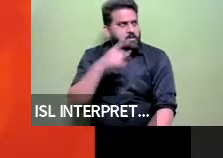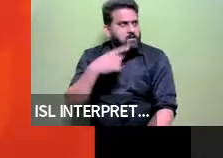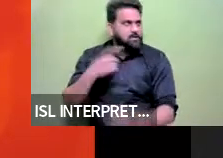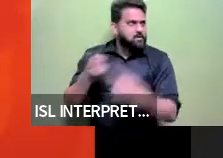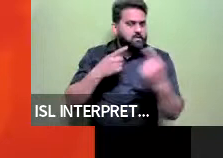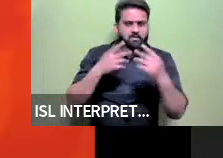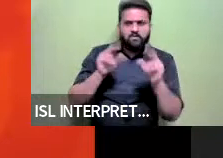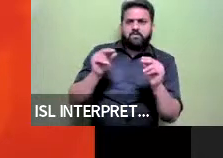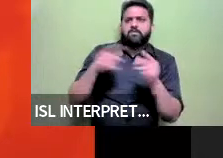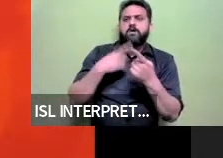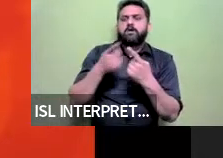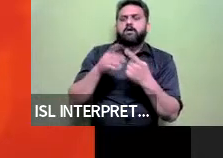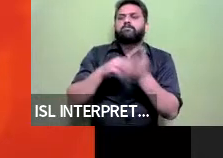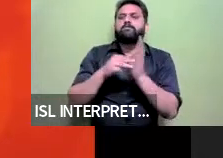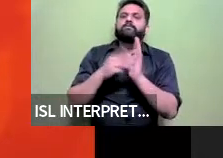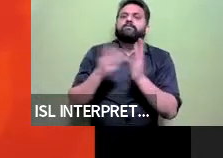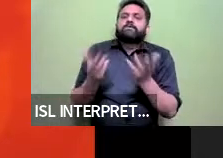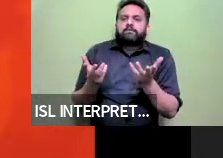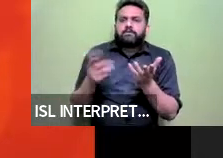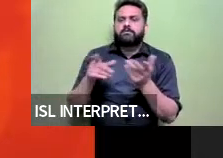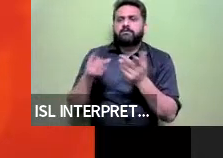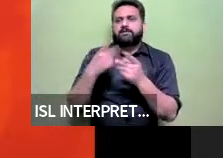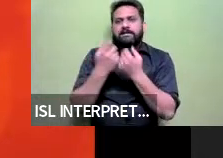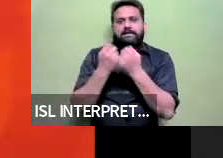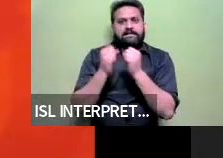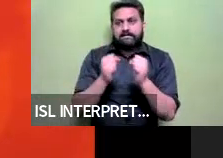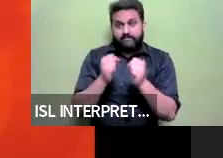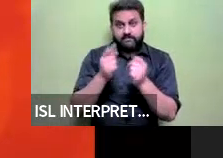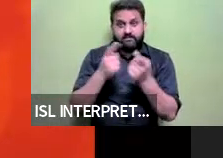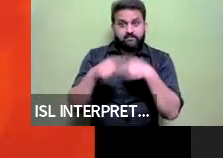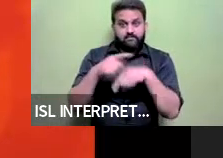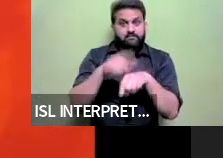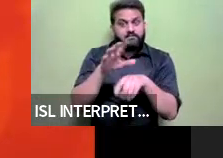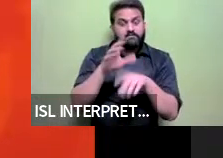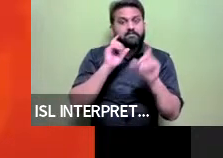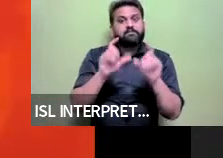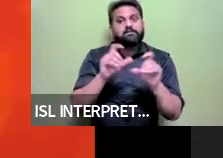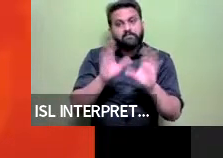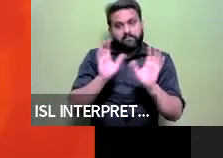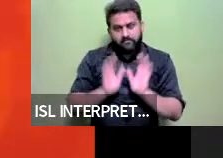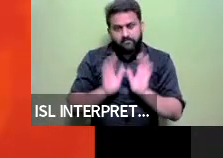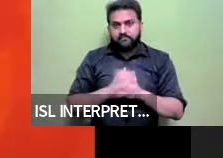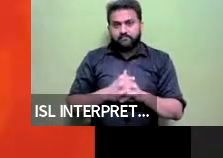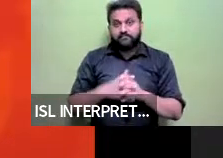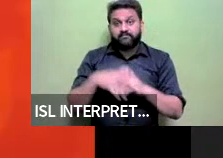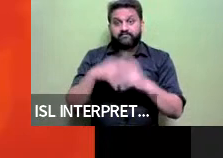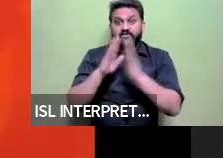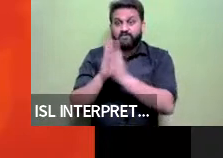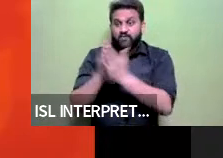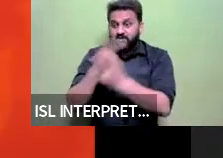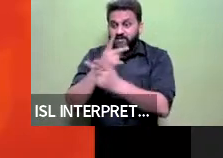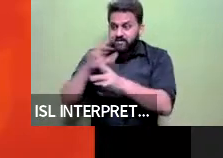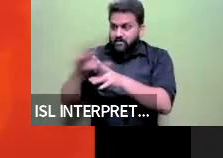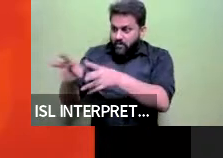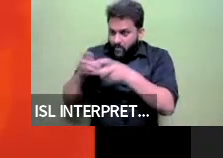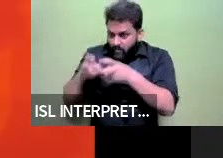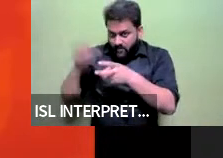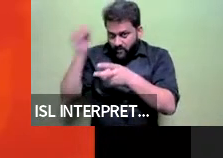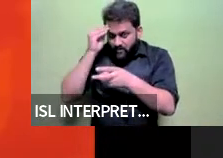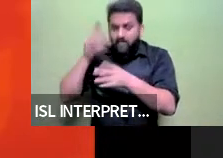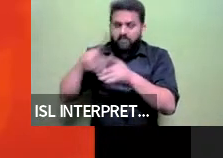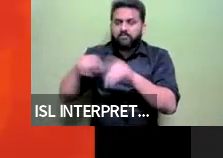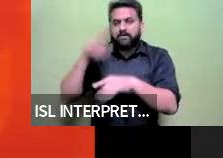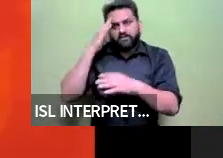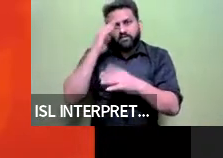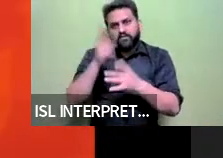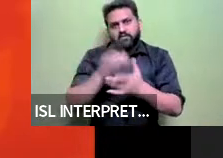meant. So it might be a difficult situation for you. So be careful when you are using it in that case.